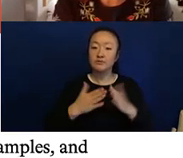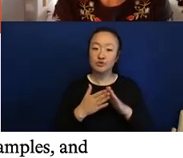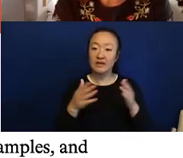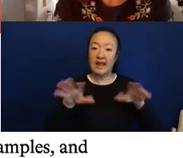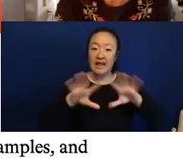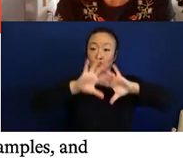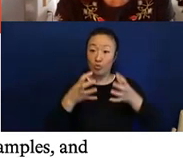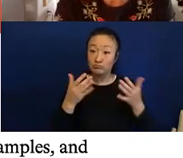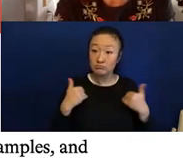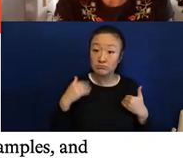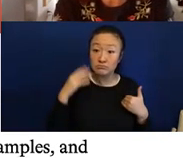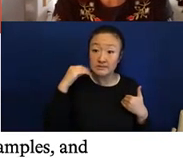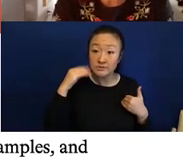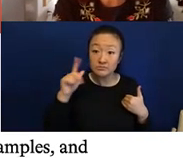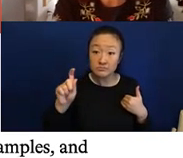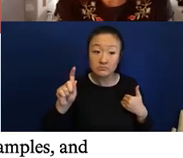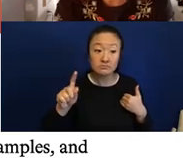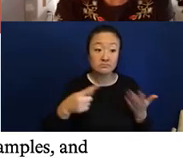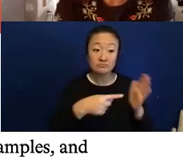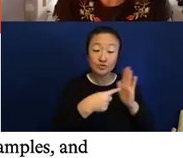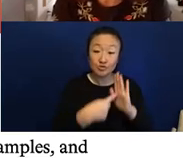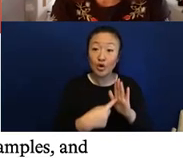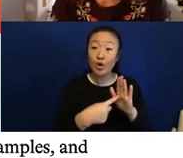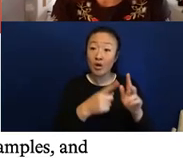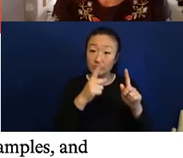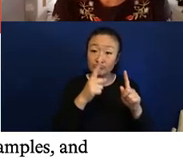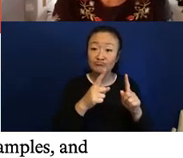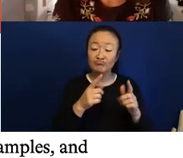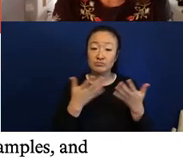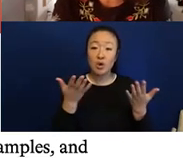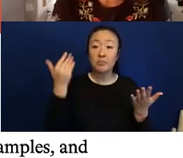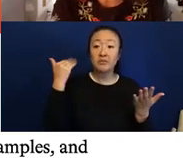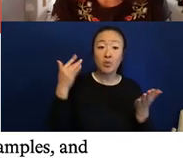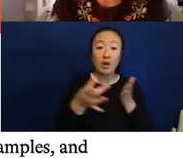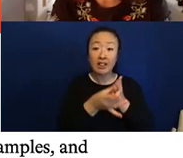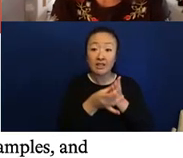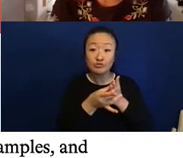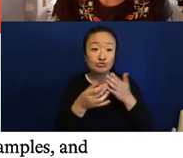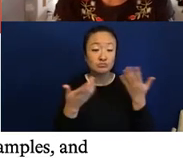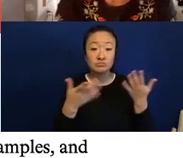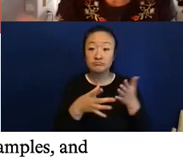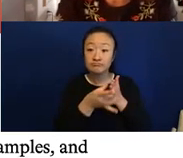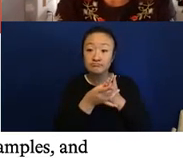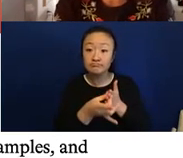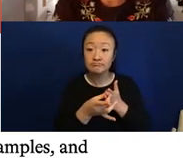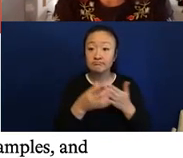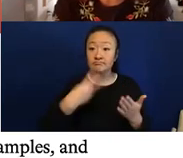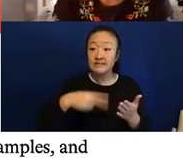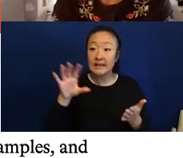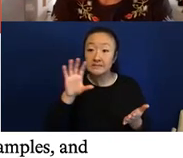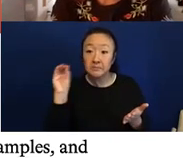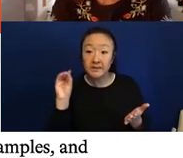have experience? Have you demonstrated promise or prior leadership? Have you led a dance company? Have you